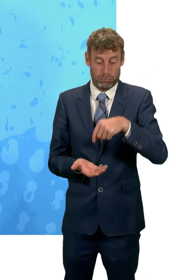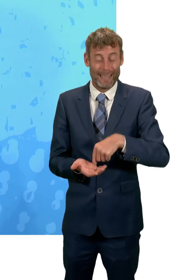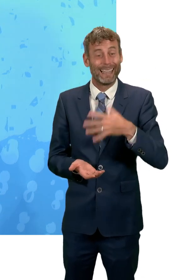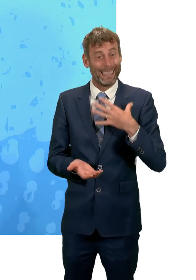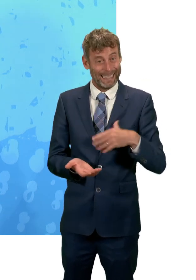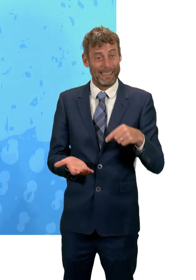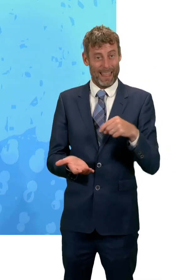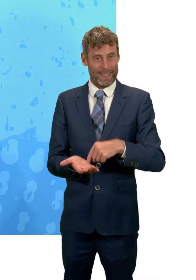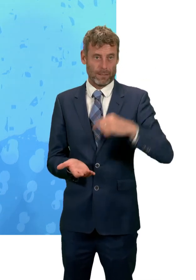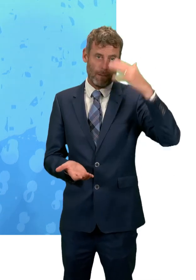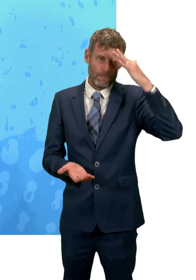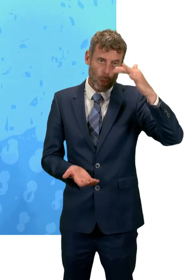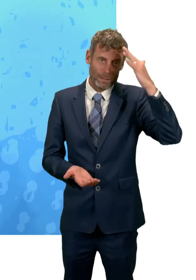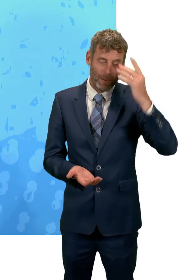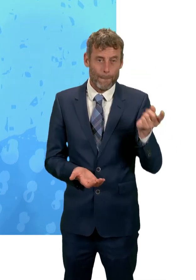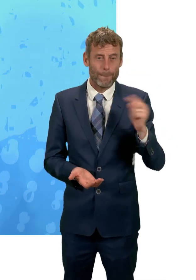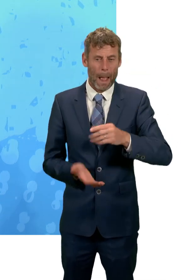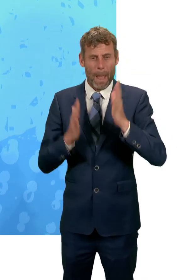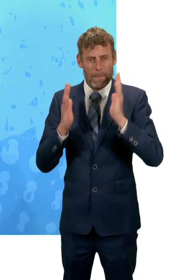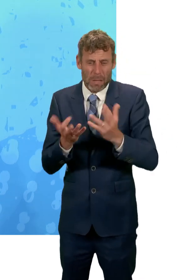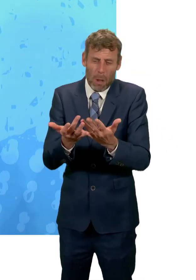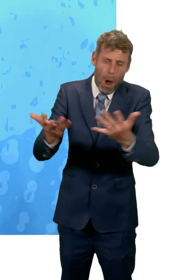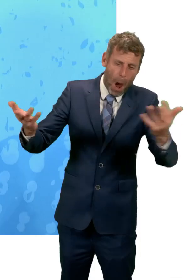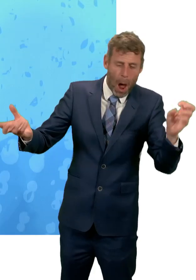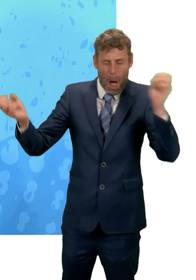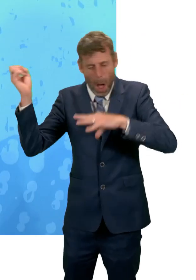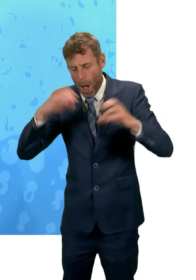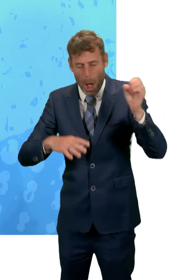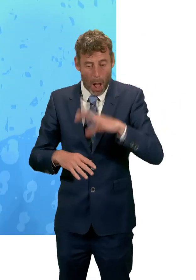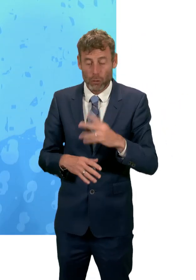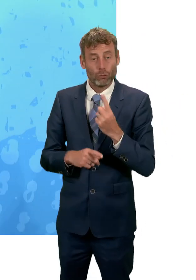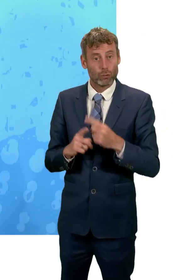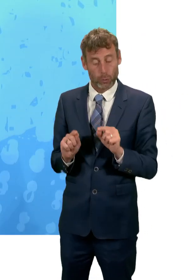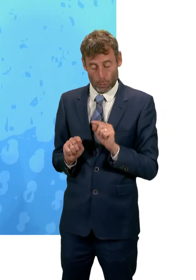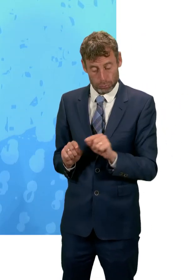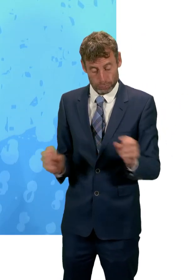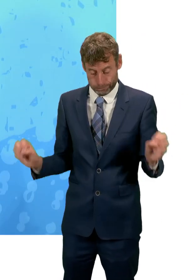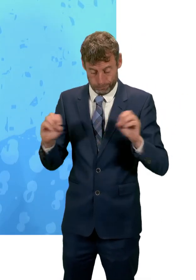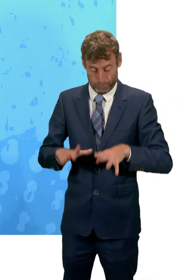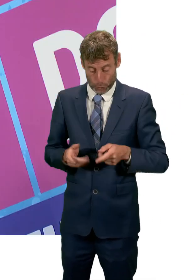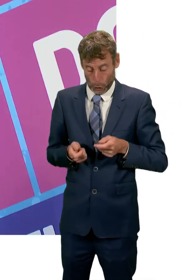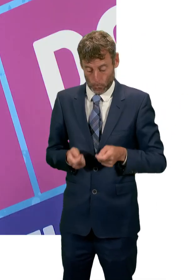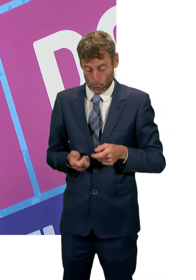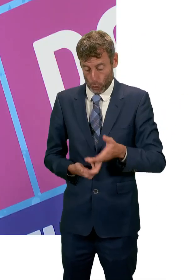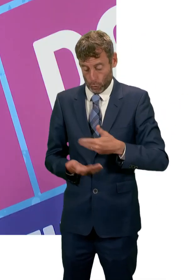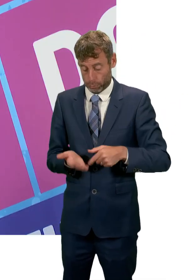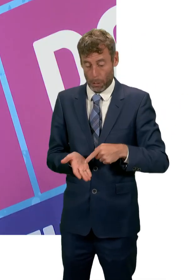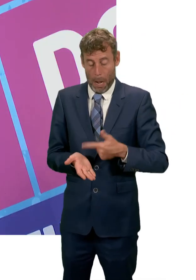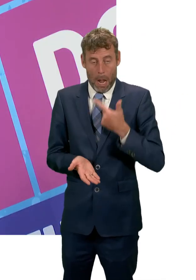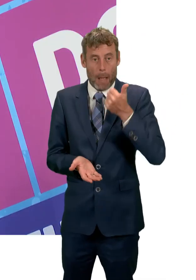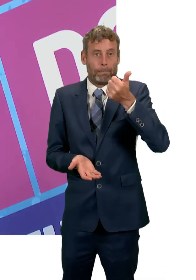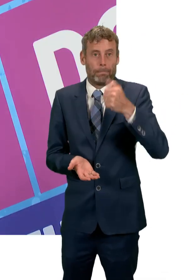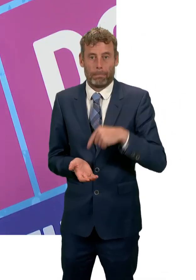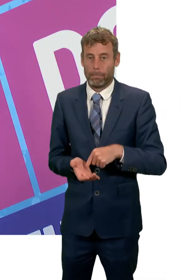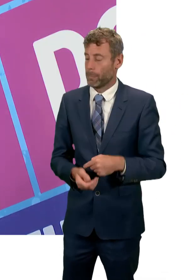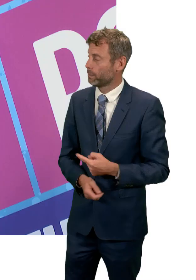think, and it's getting people to understand what happens to food when you put heat on it. Okay, well, I'll come to Stuart first online. That